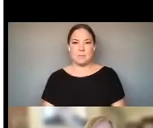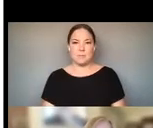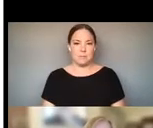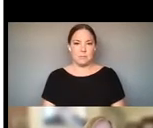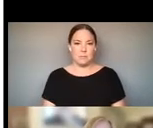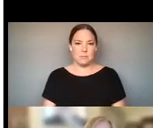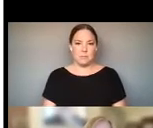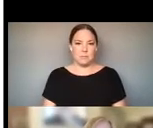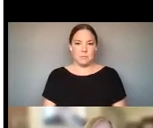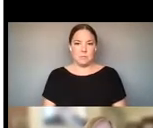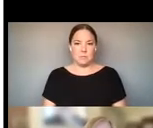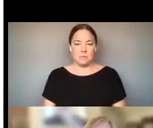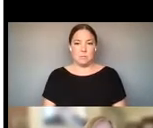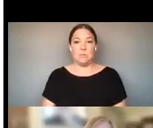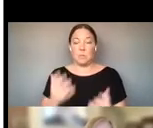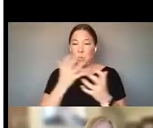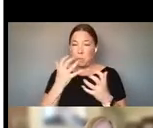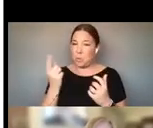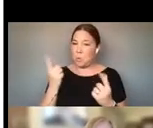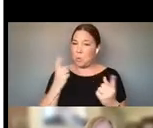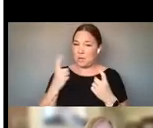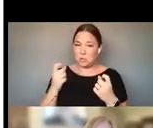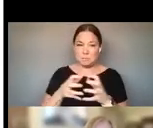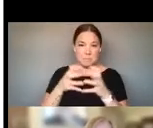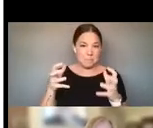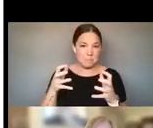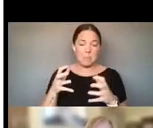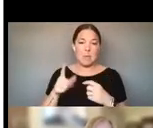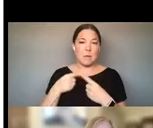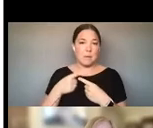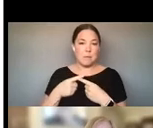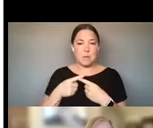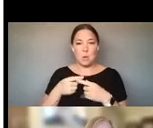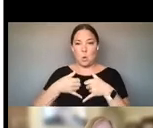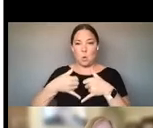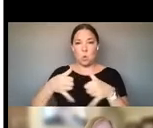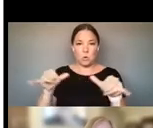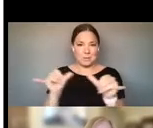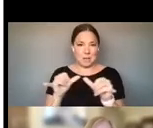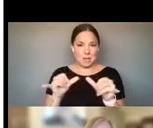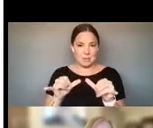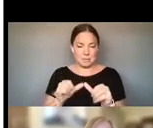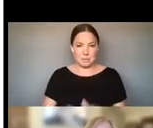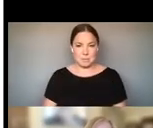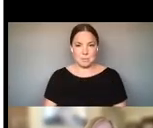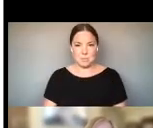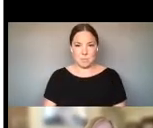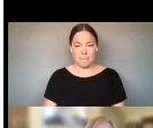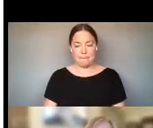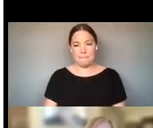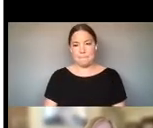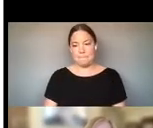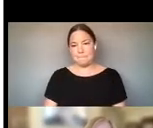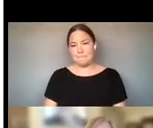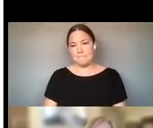receiving quite a few questions about, about award sizes and, you know, some, some questions